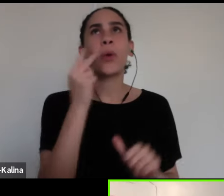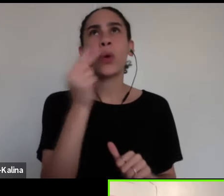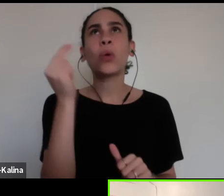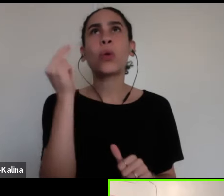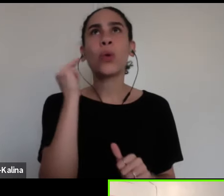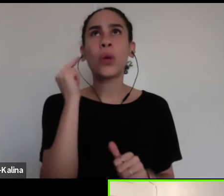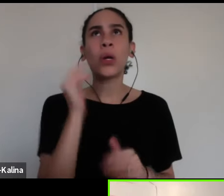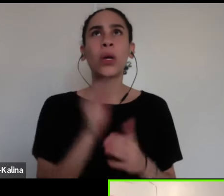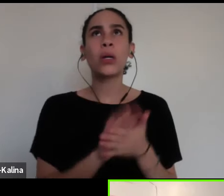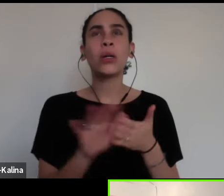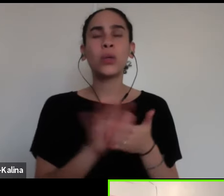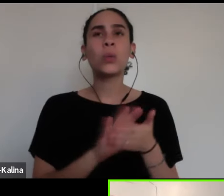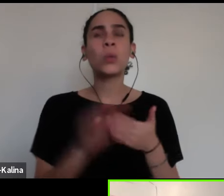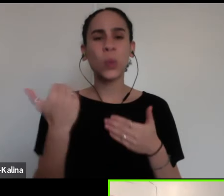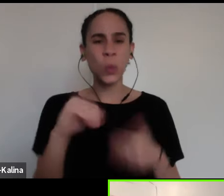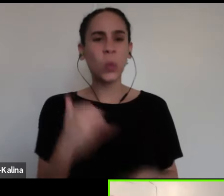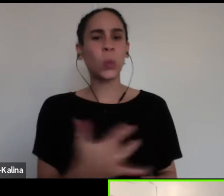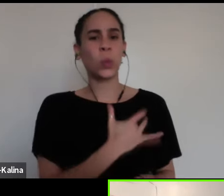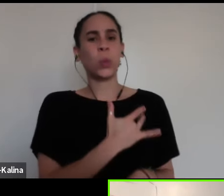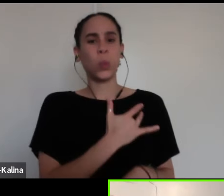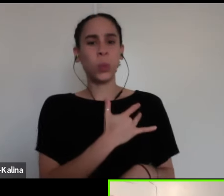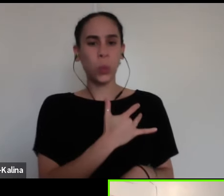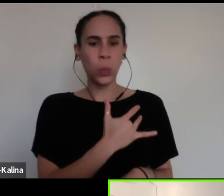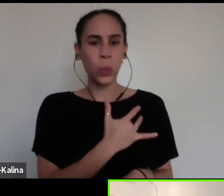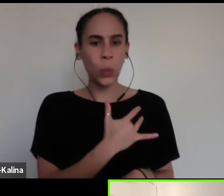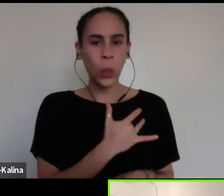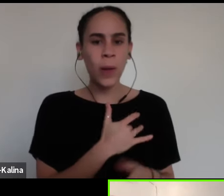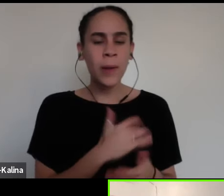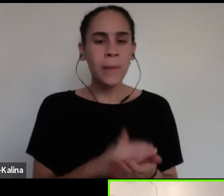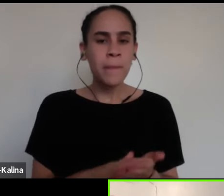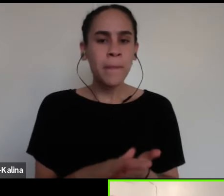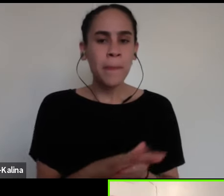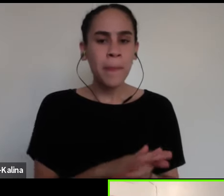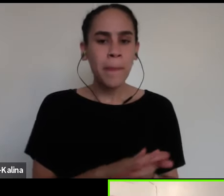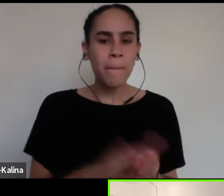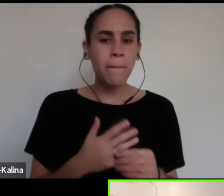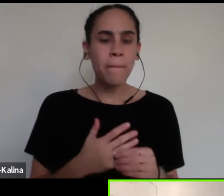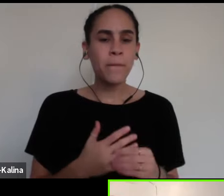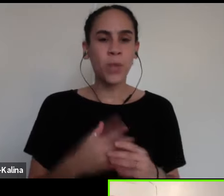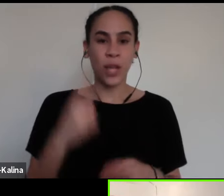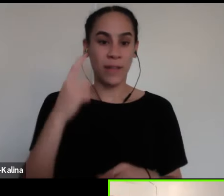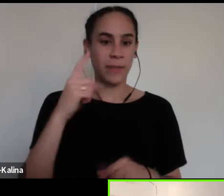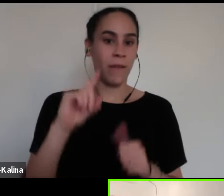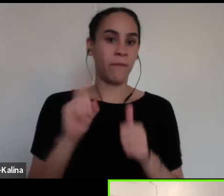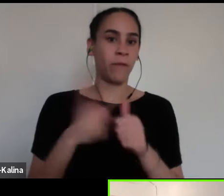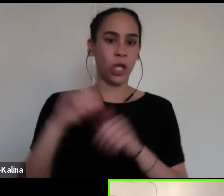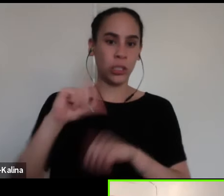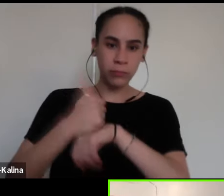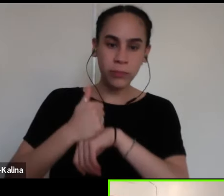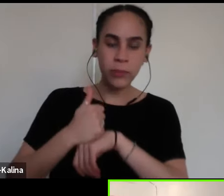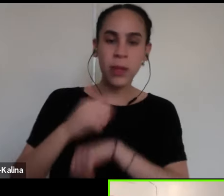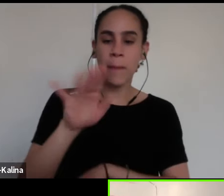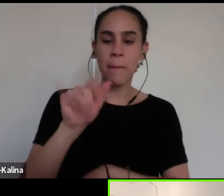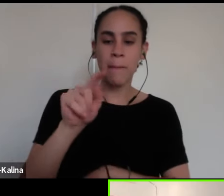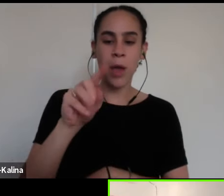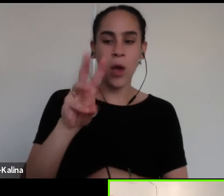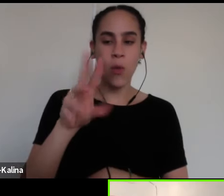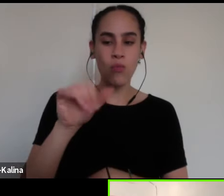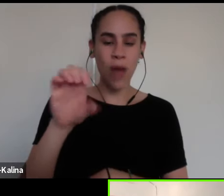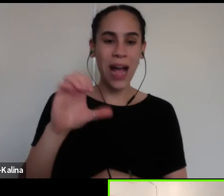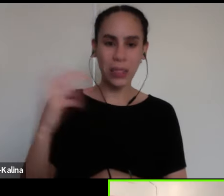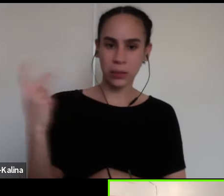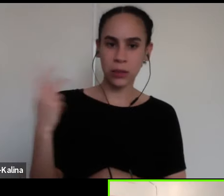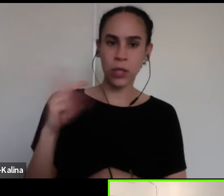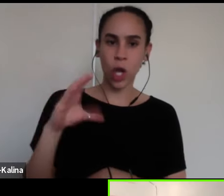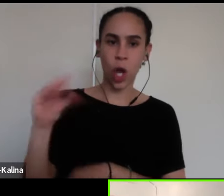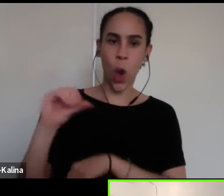had left a deep mark on me, was when we had first formed Bitwise, and my co-founder and I were getting together to sign like the official